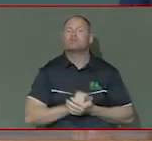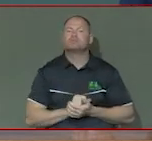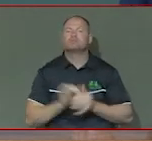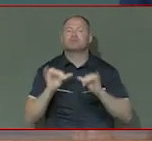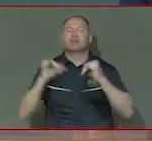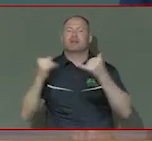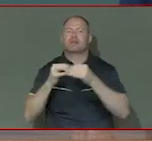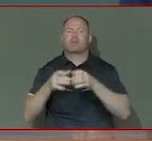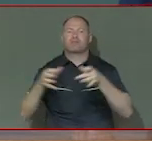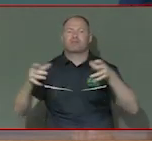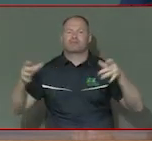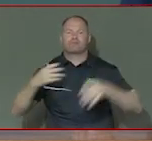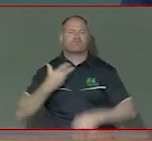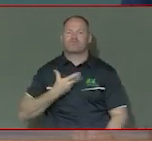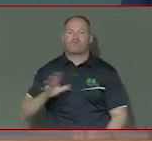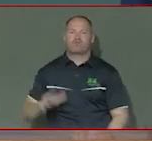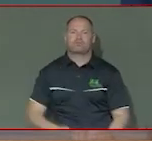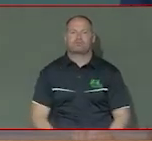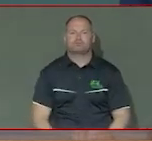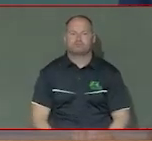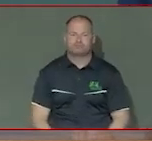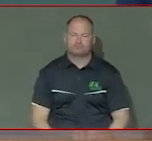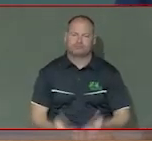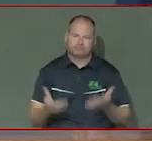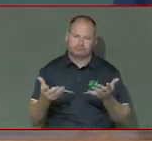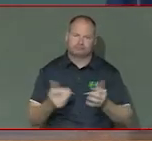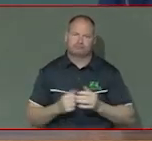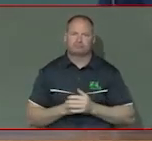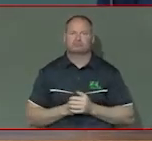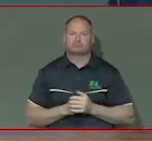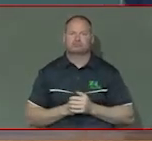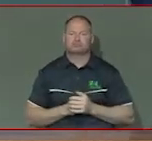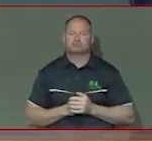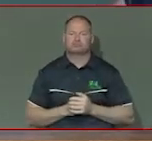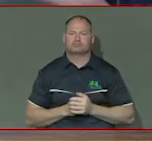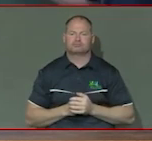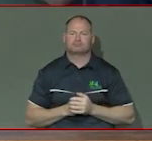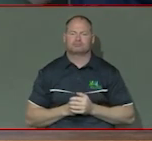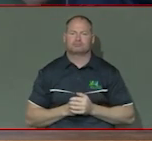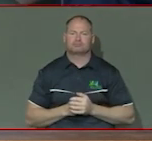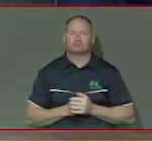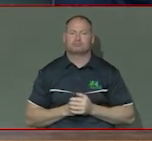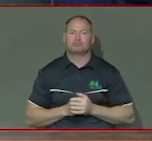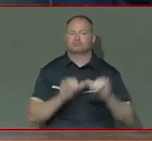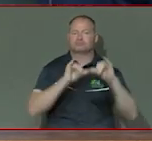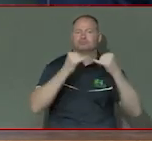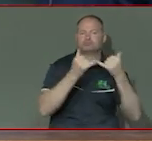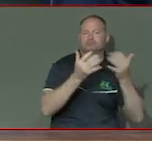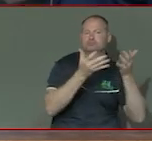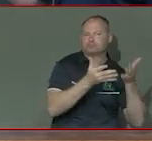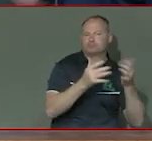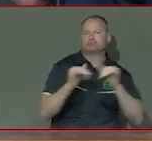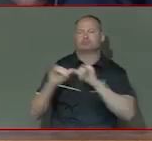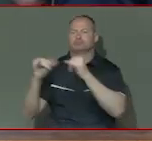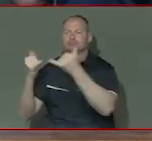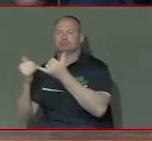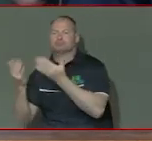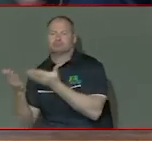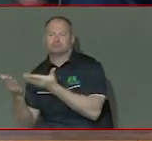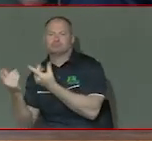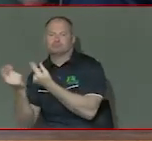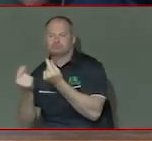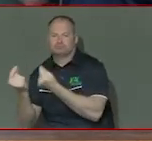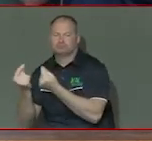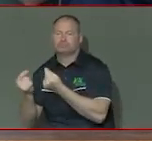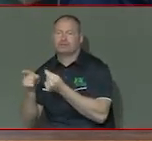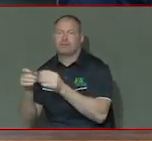not want to expand. That's all you have to remember. All right. So sometimes they will say the one company is this and the other one is this. This company do not